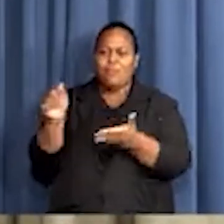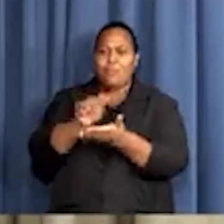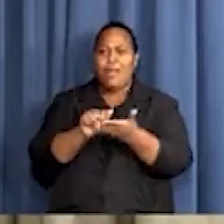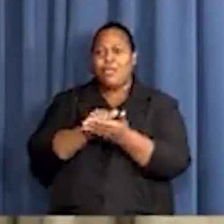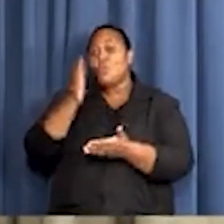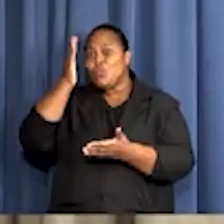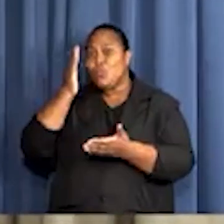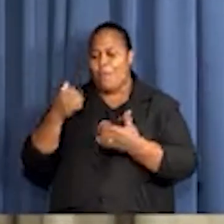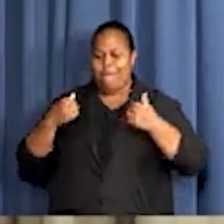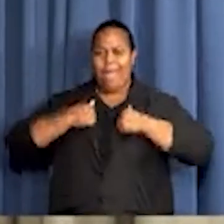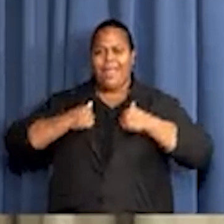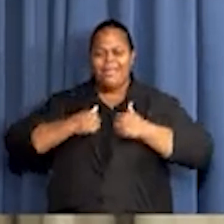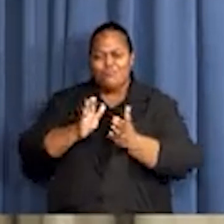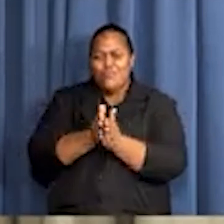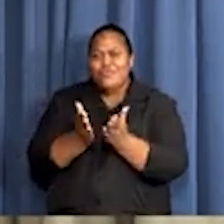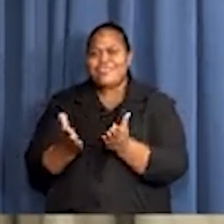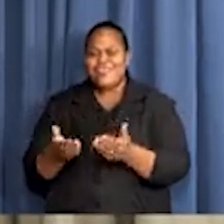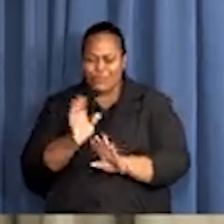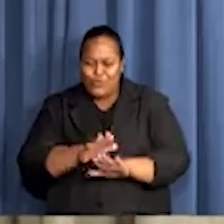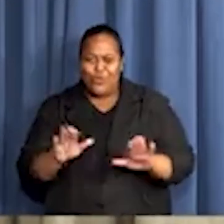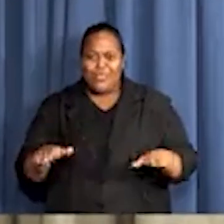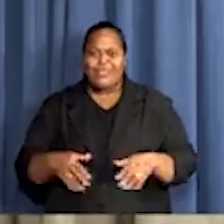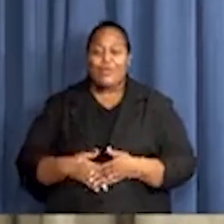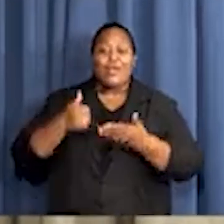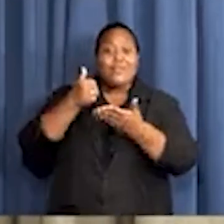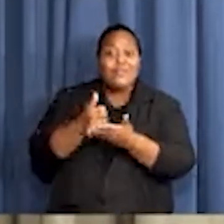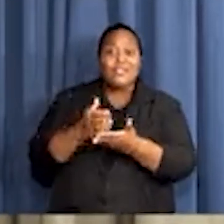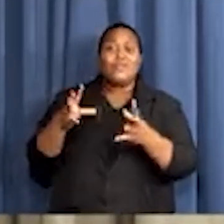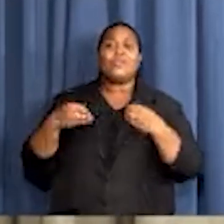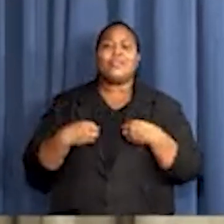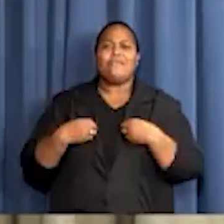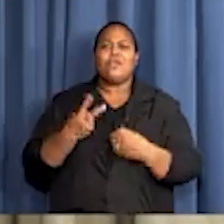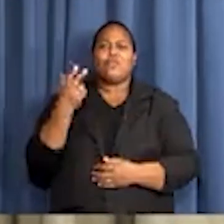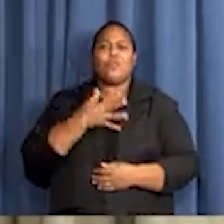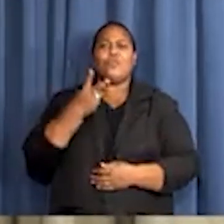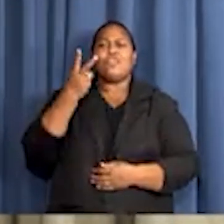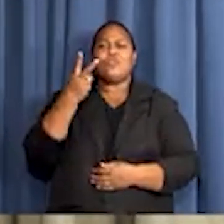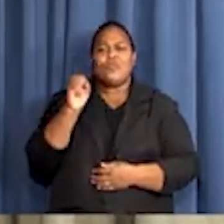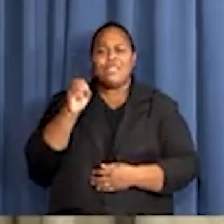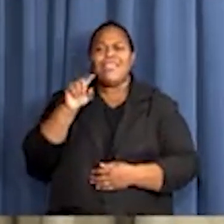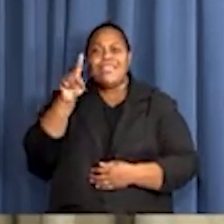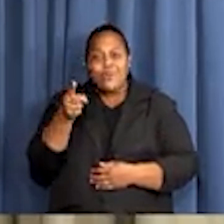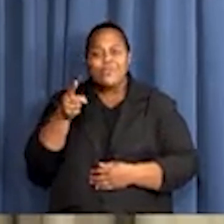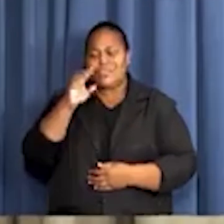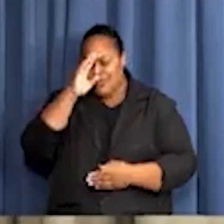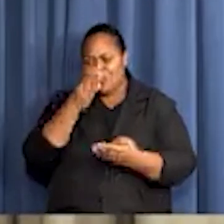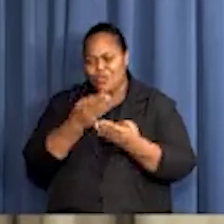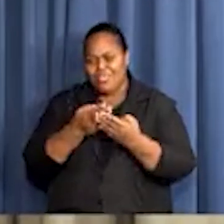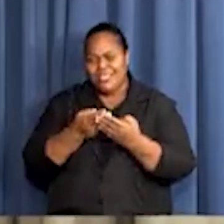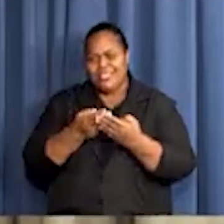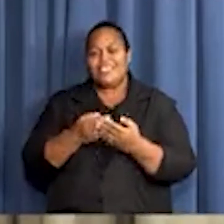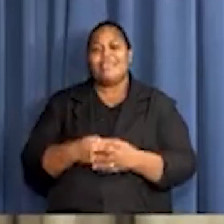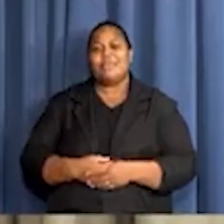children. Assistance went to more than 220,000 students who shared a total